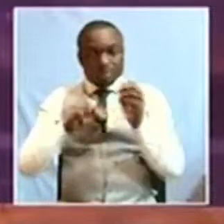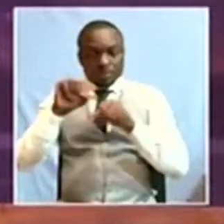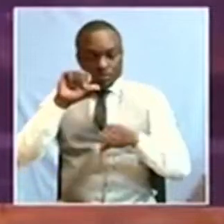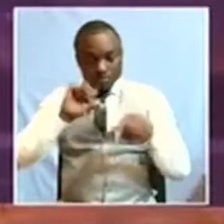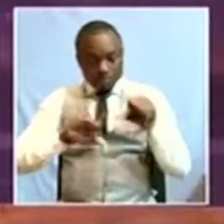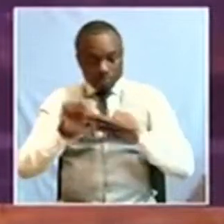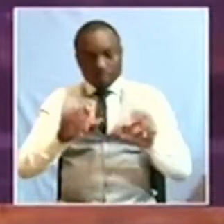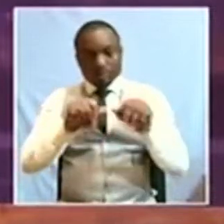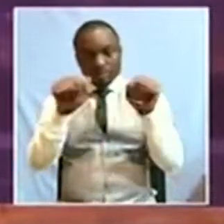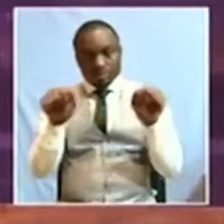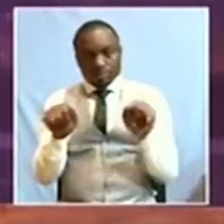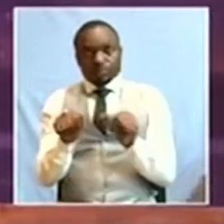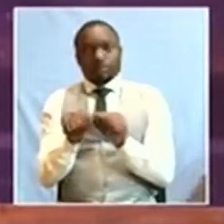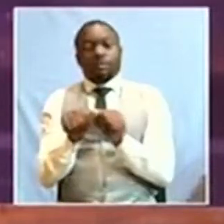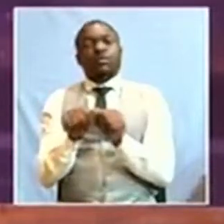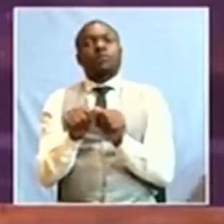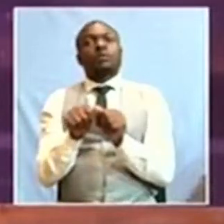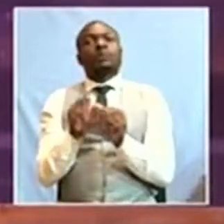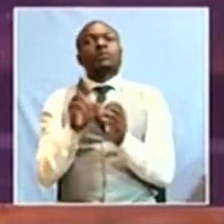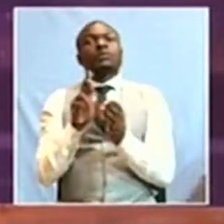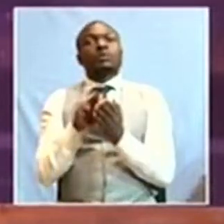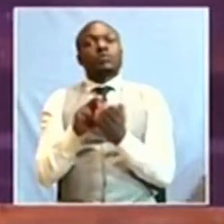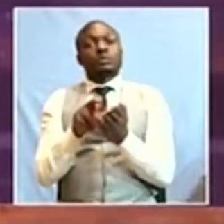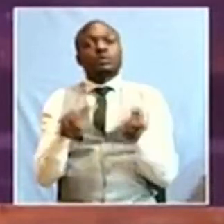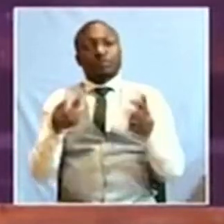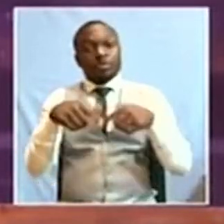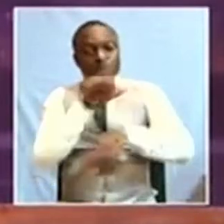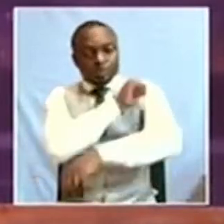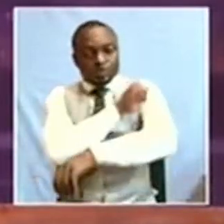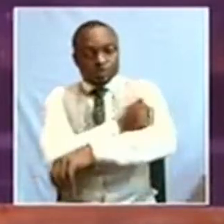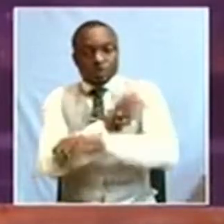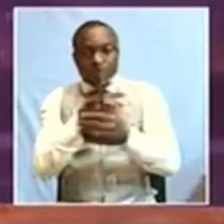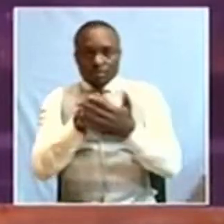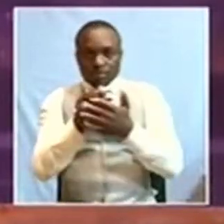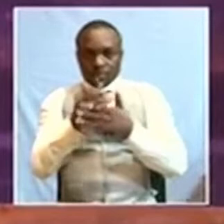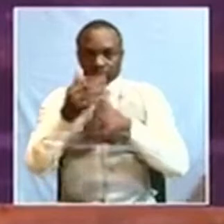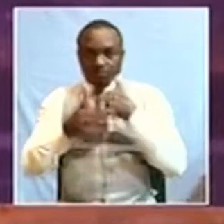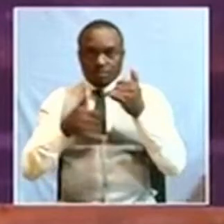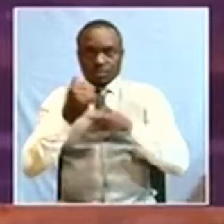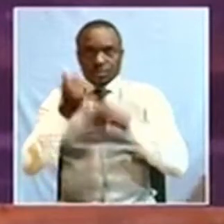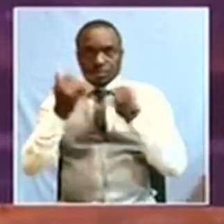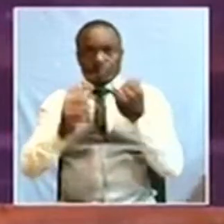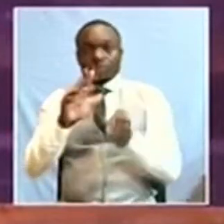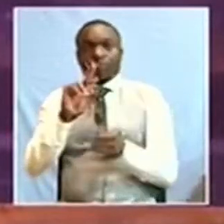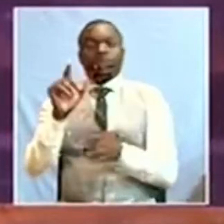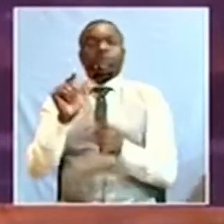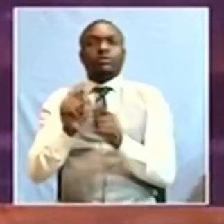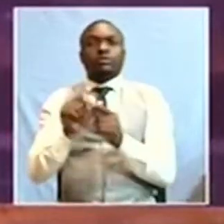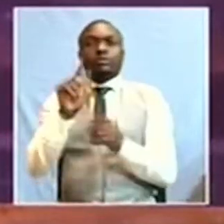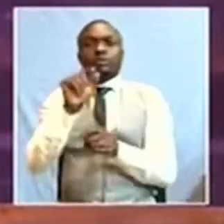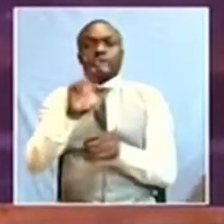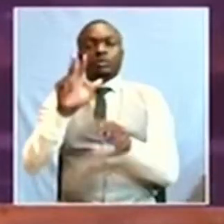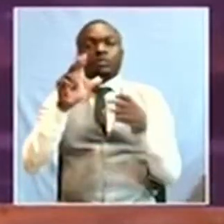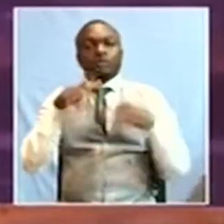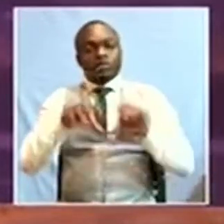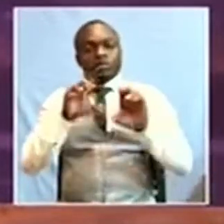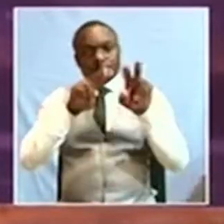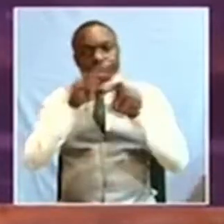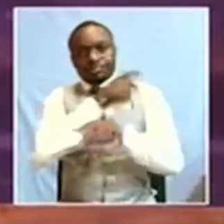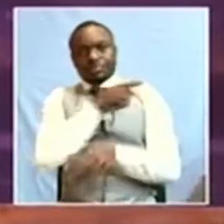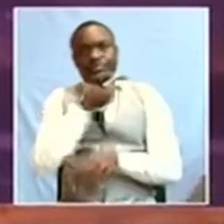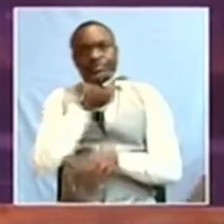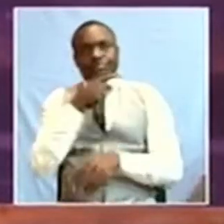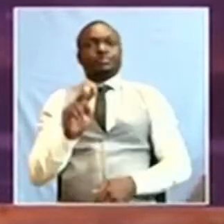local authorities for the financial year ended 31st December 2023. Keep watching Parliament Television.